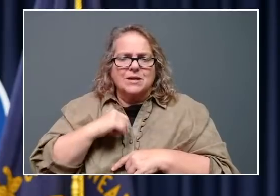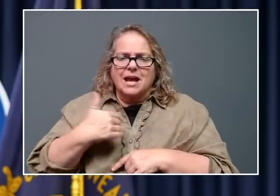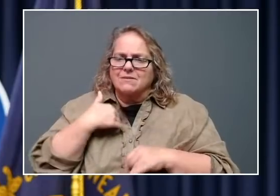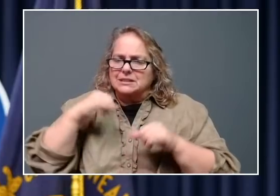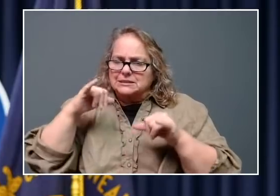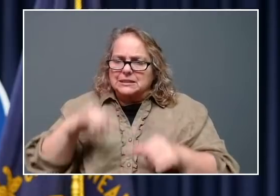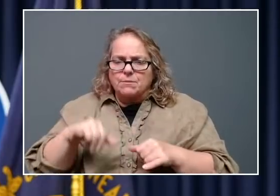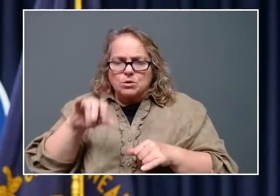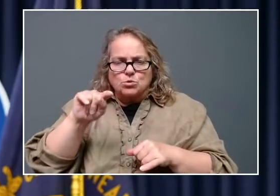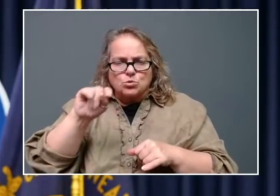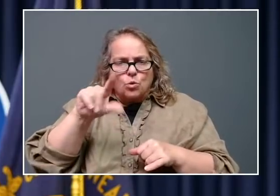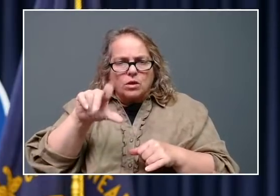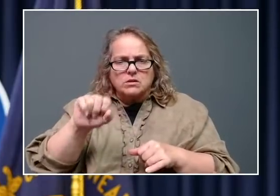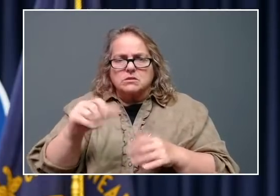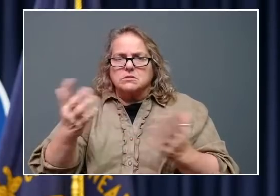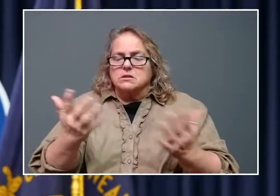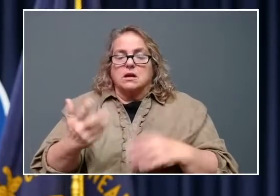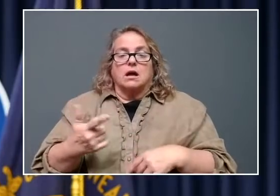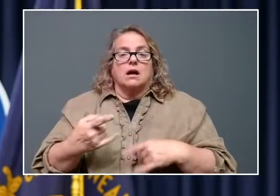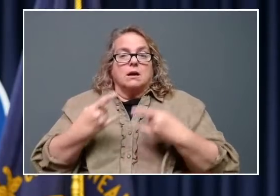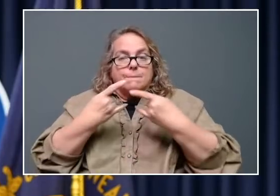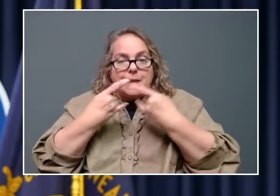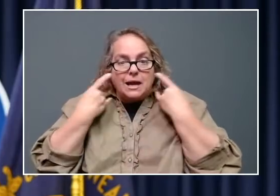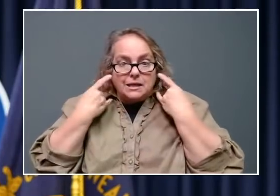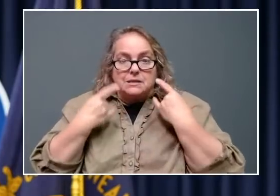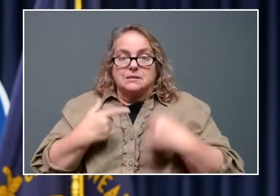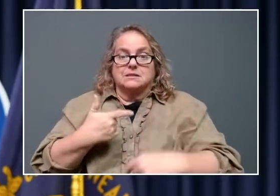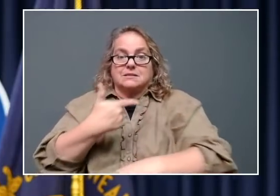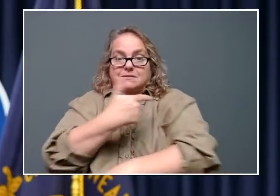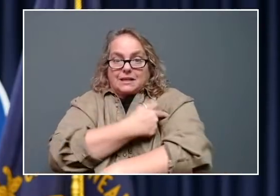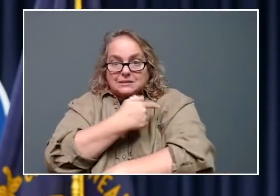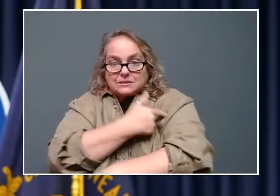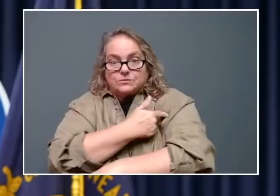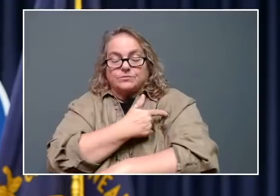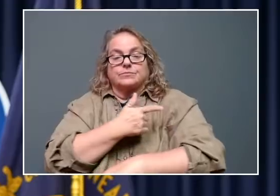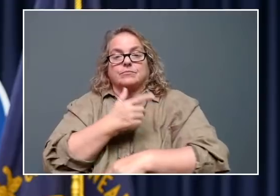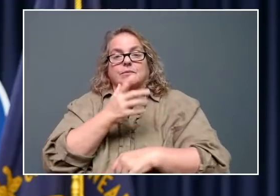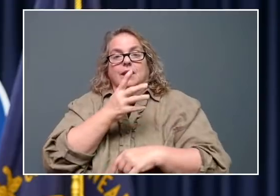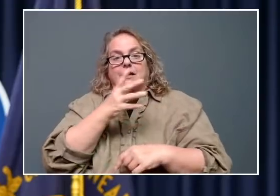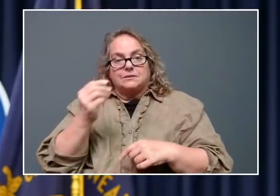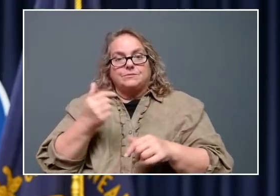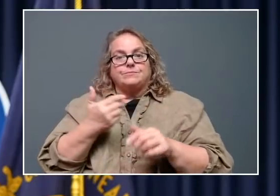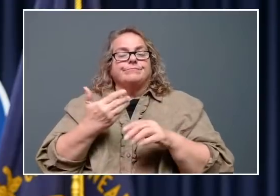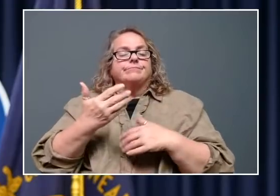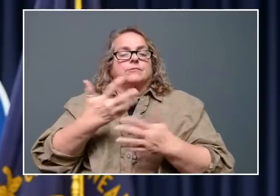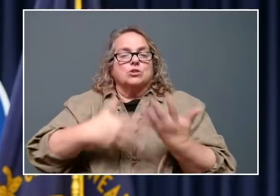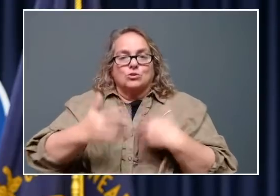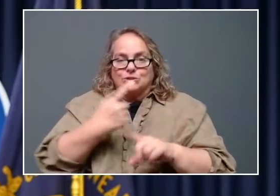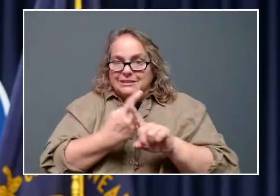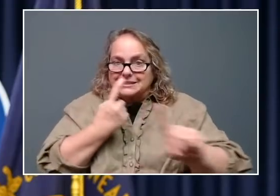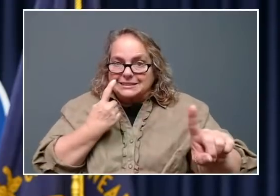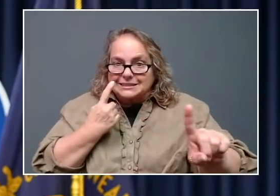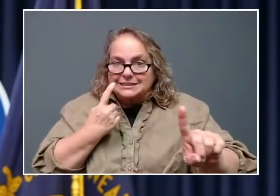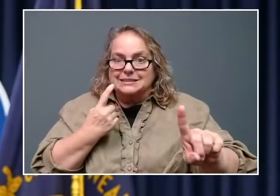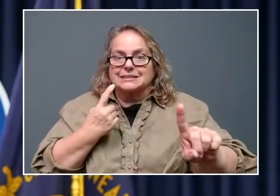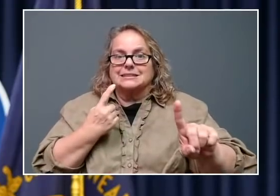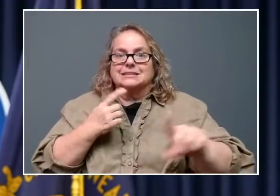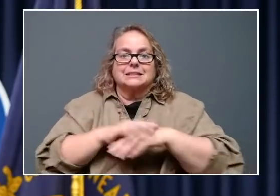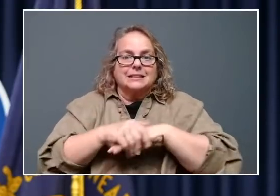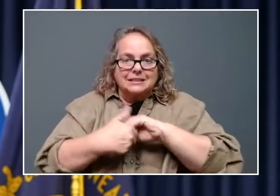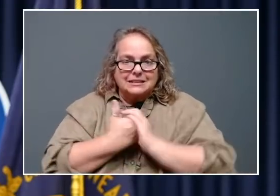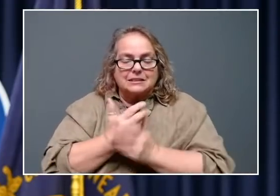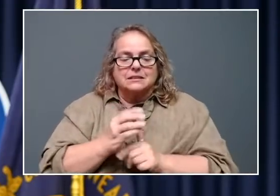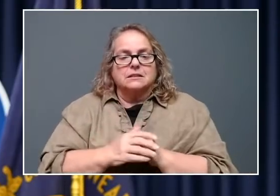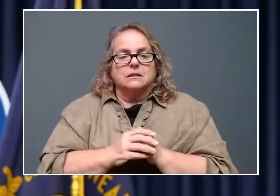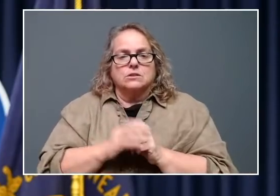vaccinations, masks, and ultimately some of the distancing and other measures. So